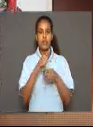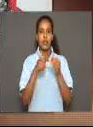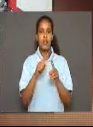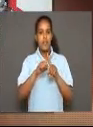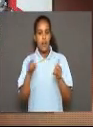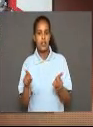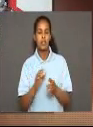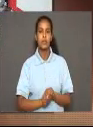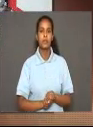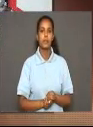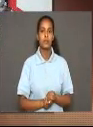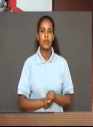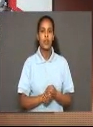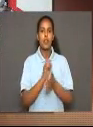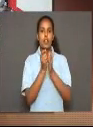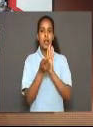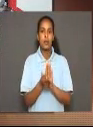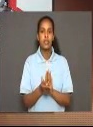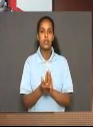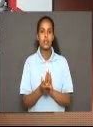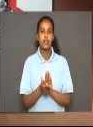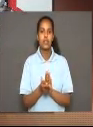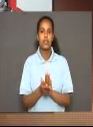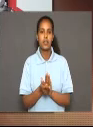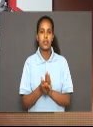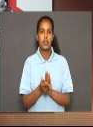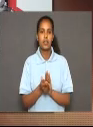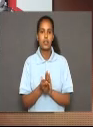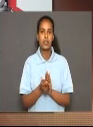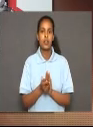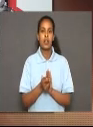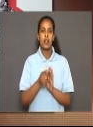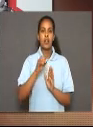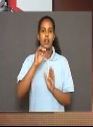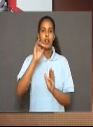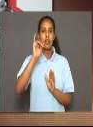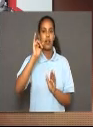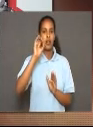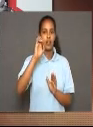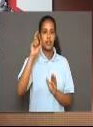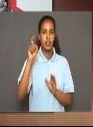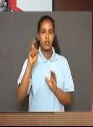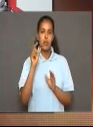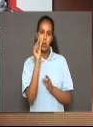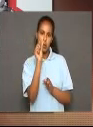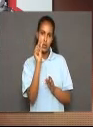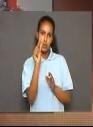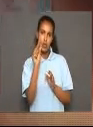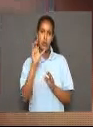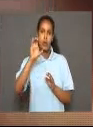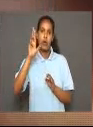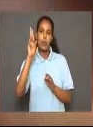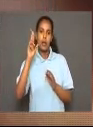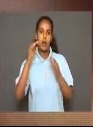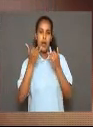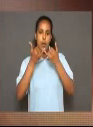vary. For example, the extensive property of a piece of copper